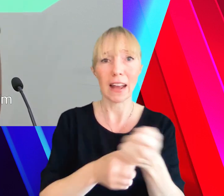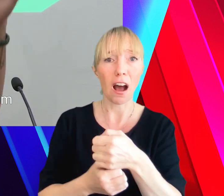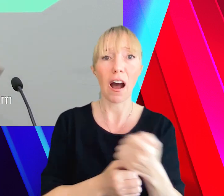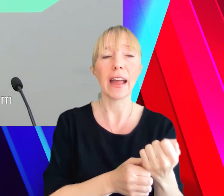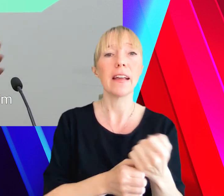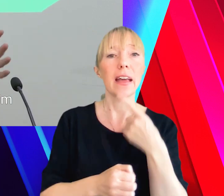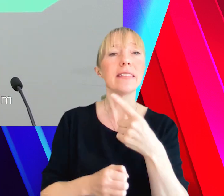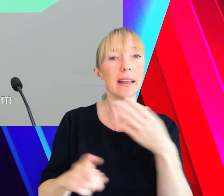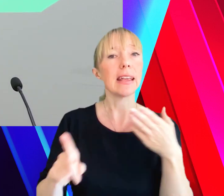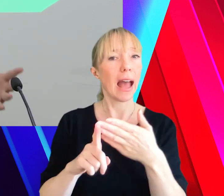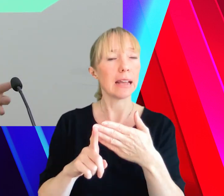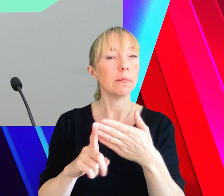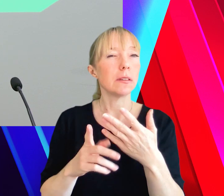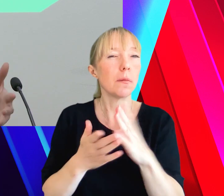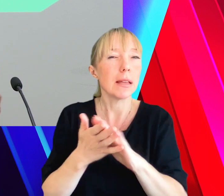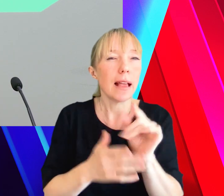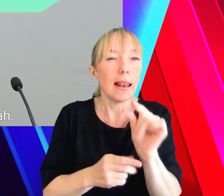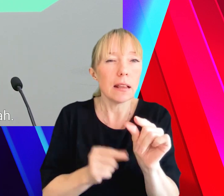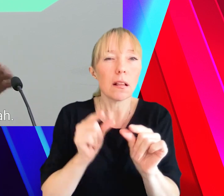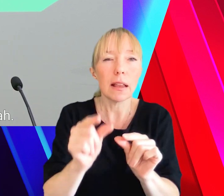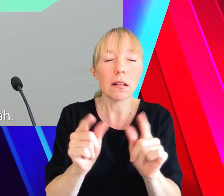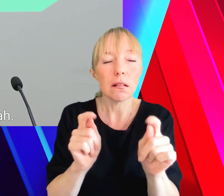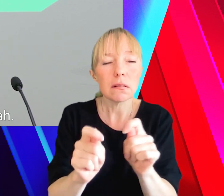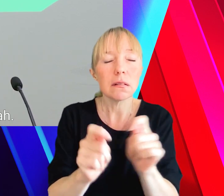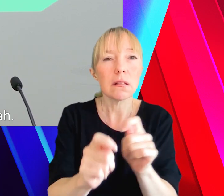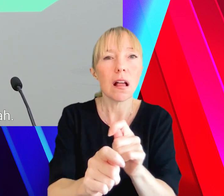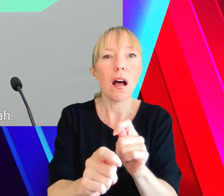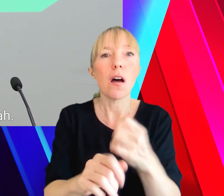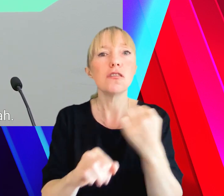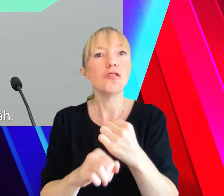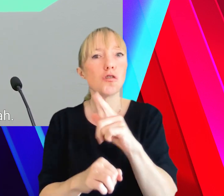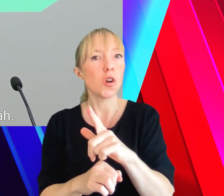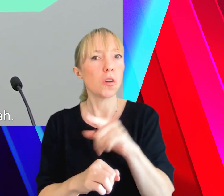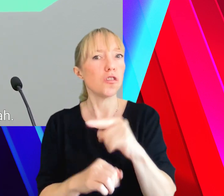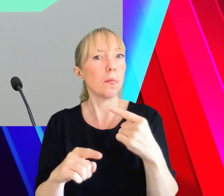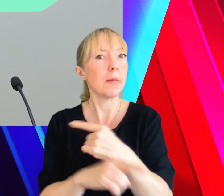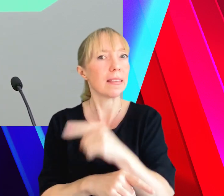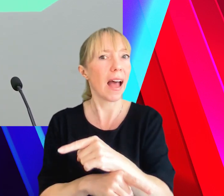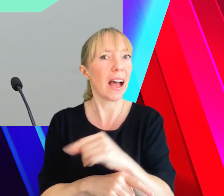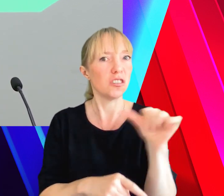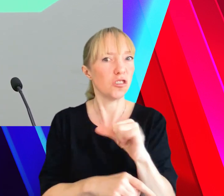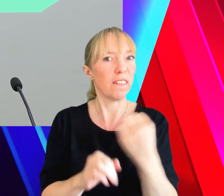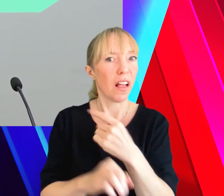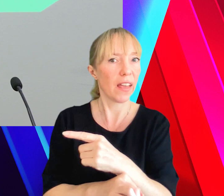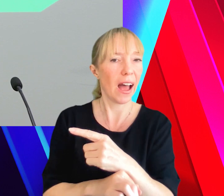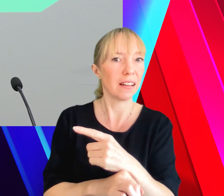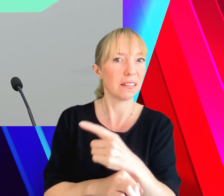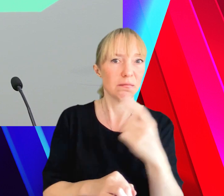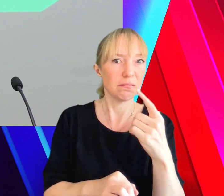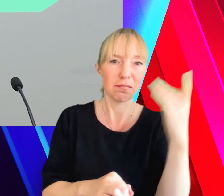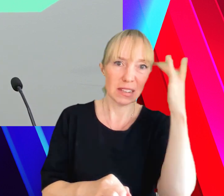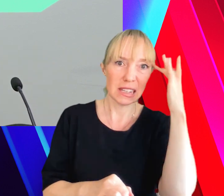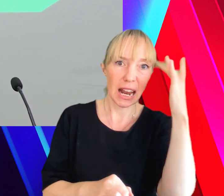like the most powerful Jedi ever, they actually made it intentional, and they did like these little moments here and there where, oh yeah, George Lucas, you missed the trick, man. Like